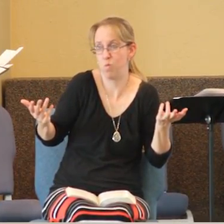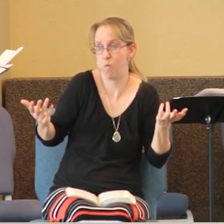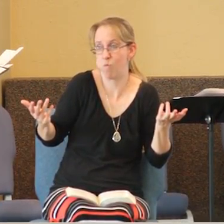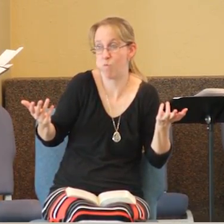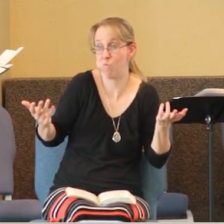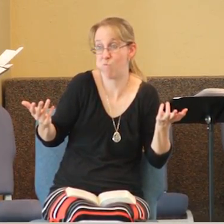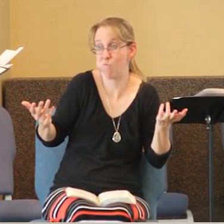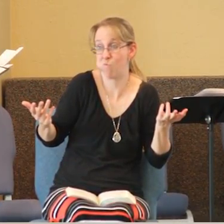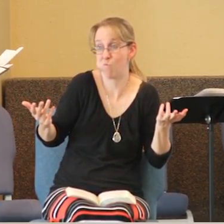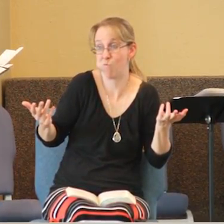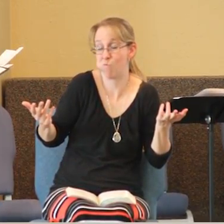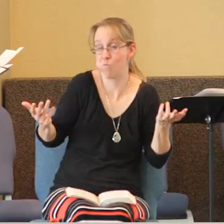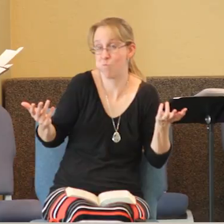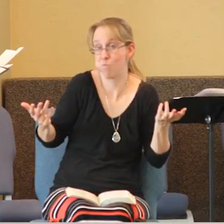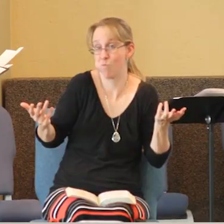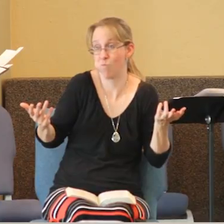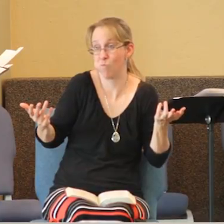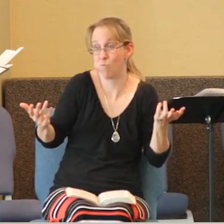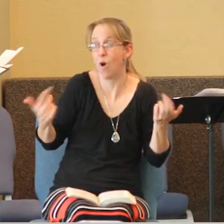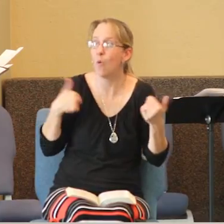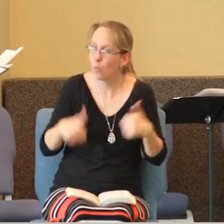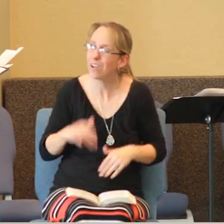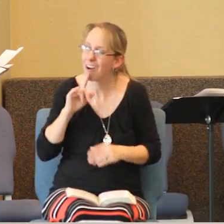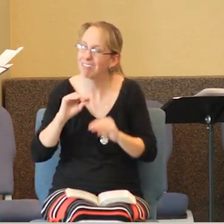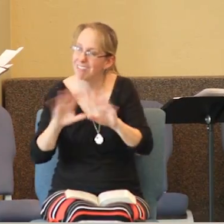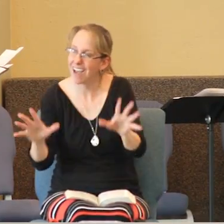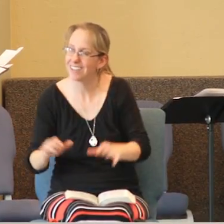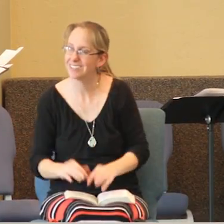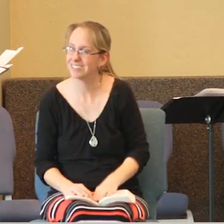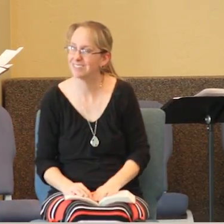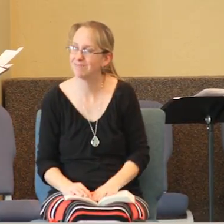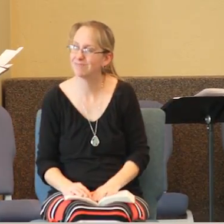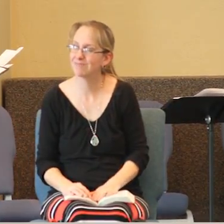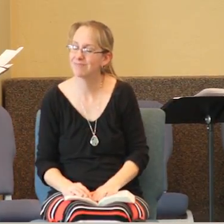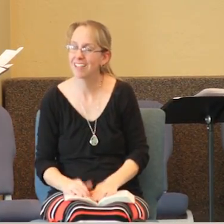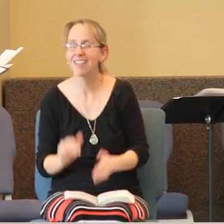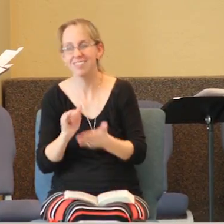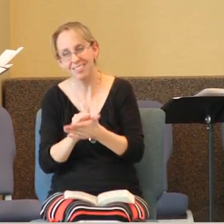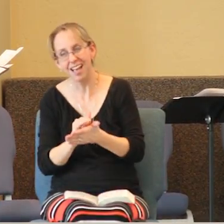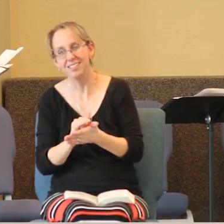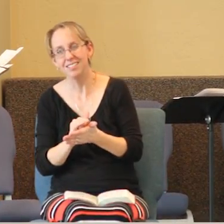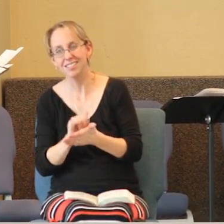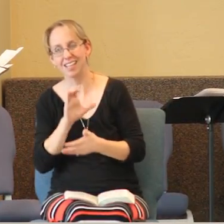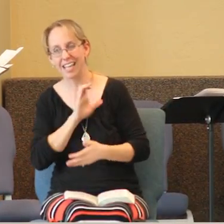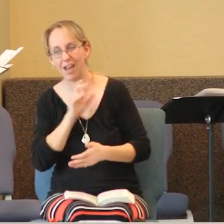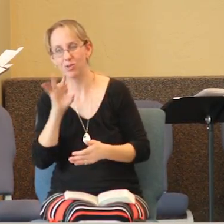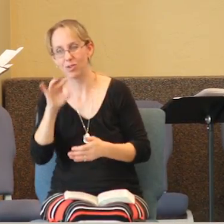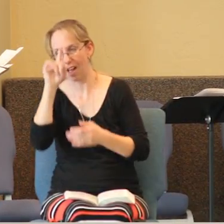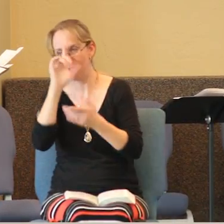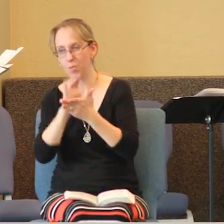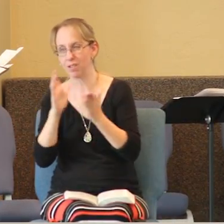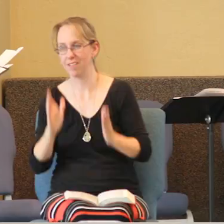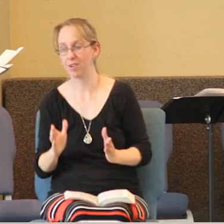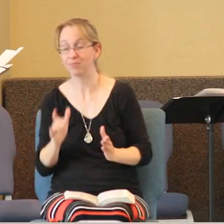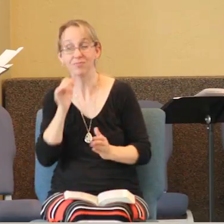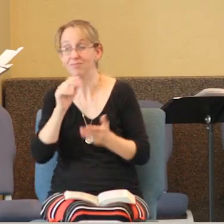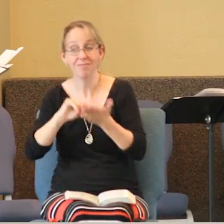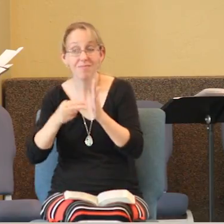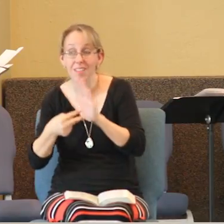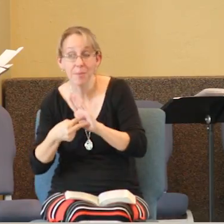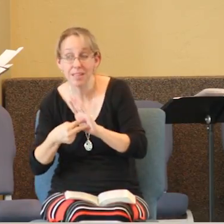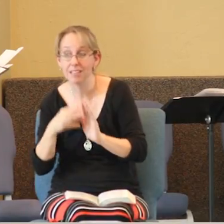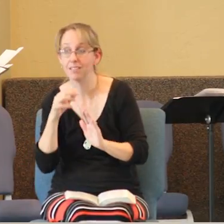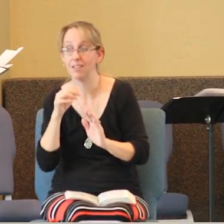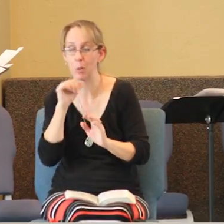See, we're light. That's by nature the character of a believer. That doesn't mean that we're not going to have